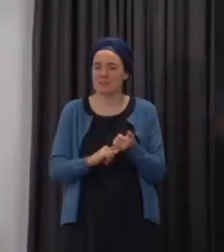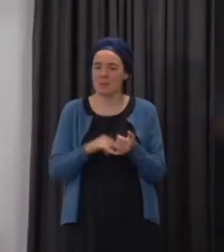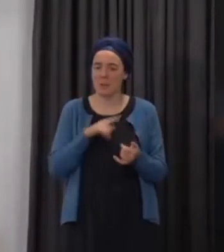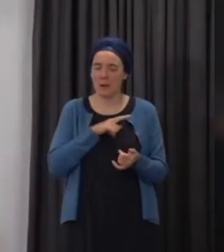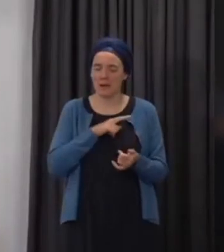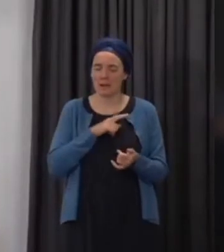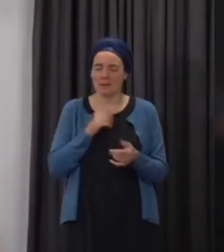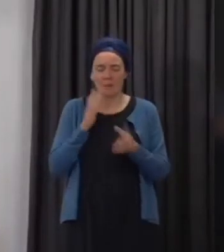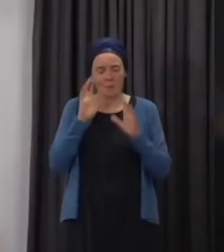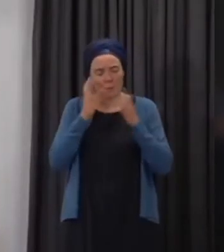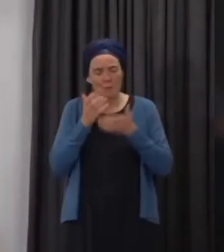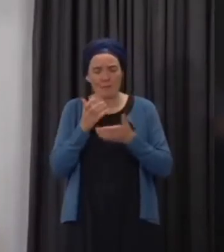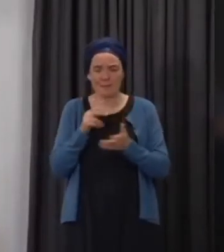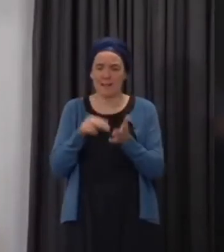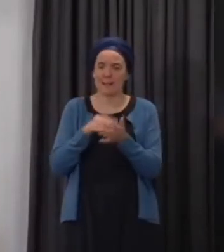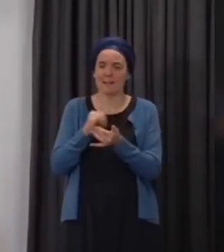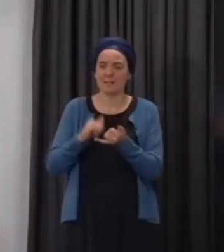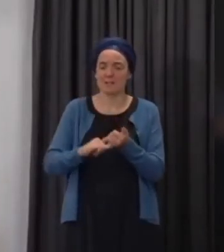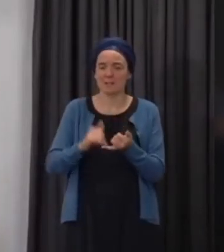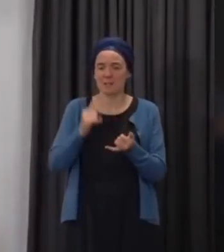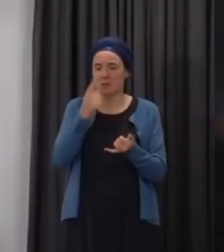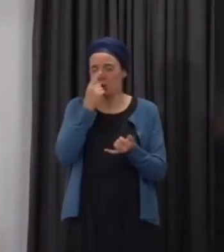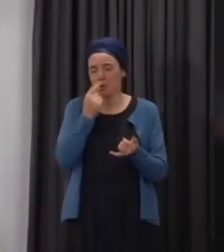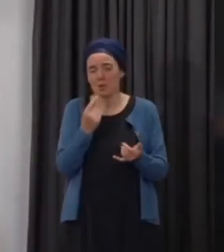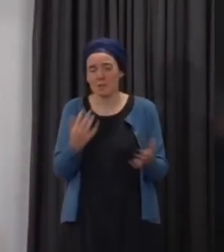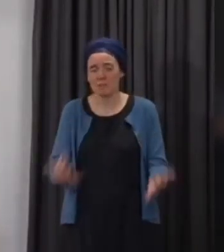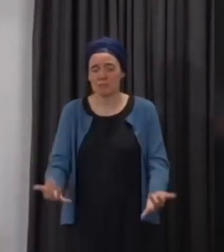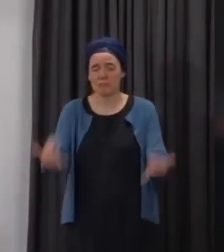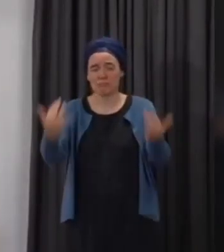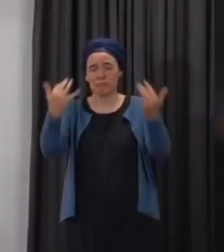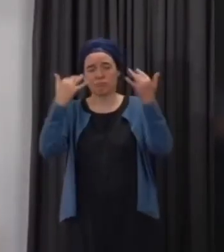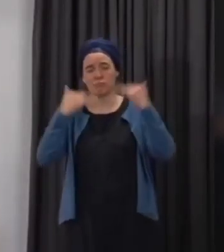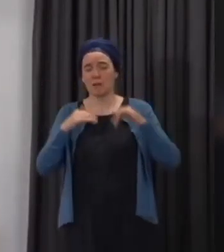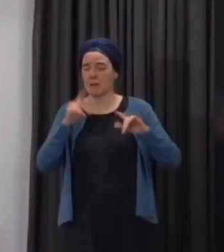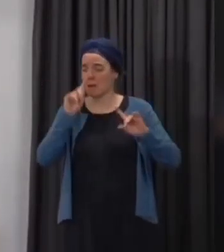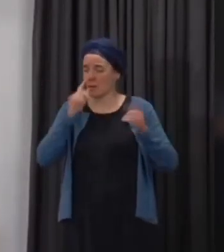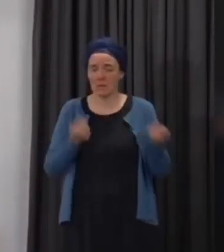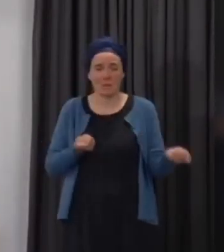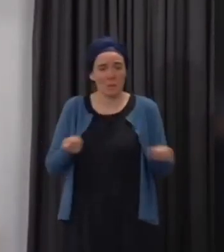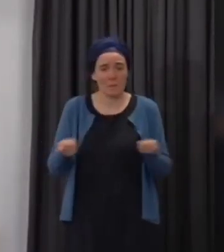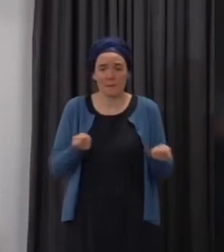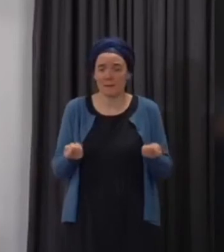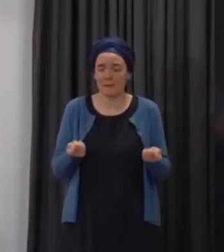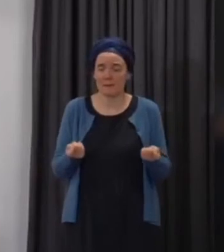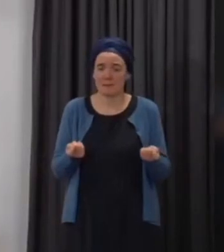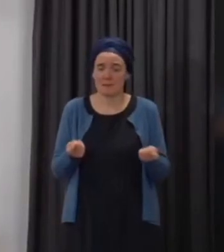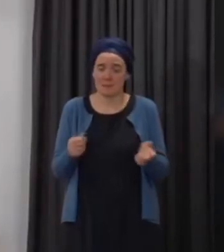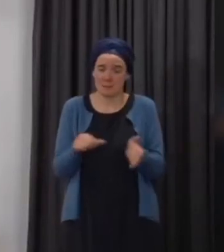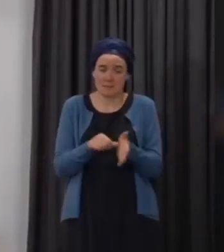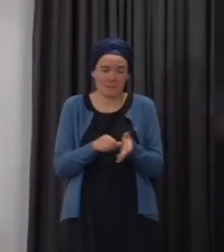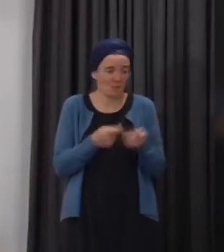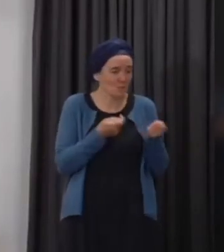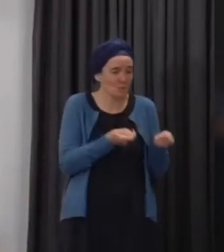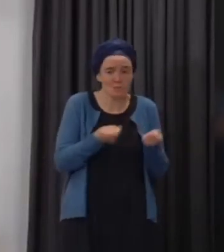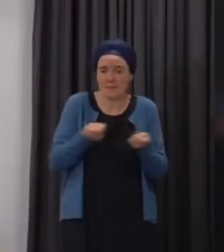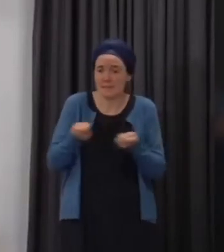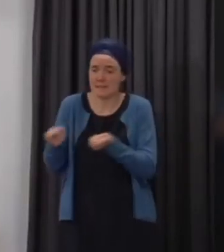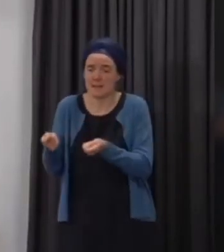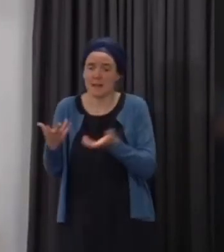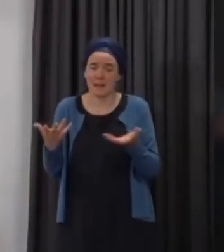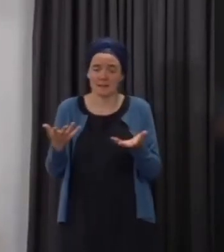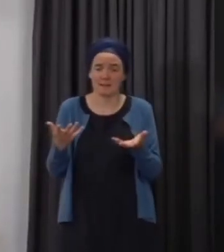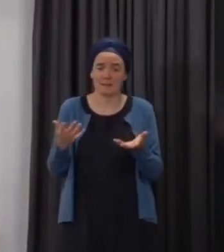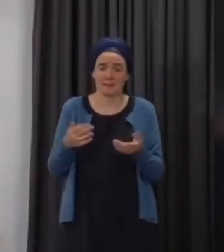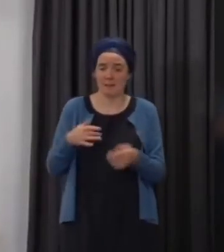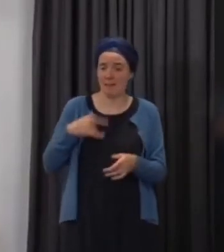and the sort of dignity in care, but also the ability for the health service to treat people and to help to save the lives of those people could have